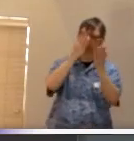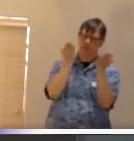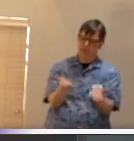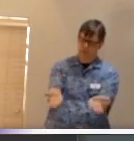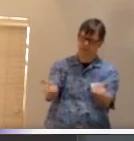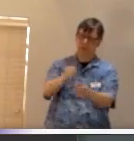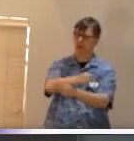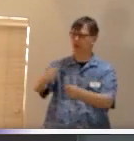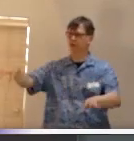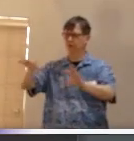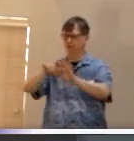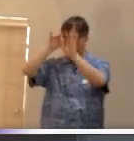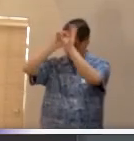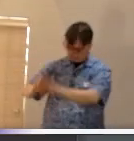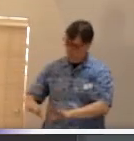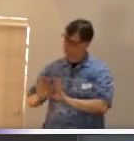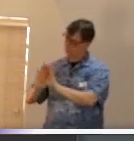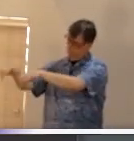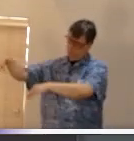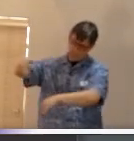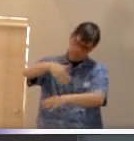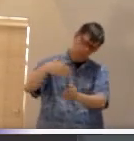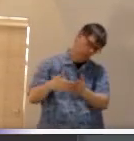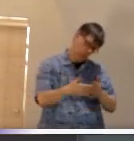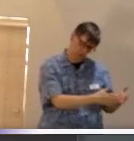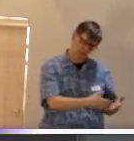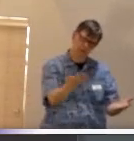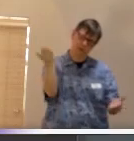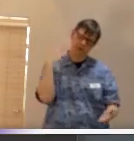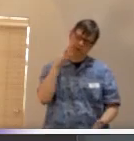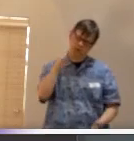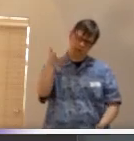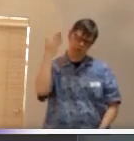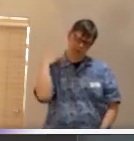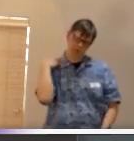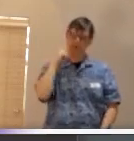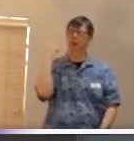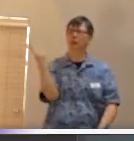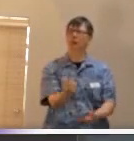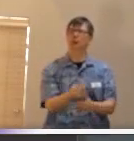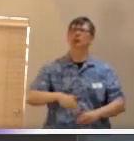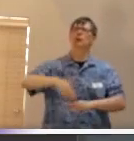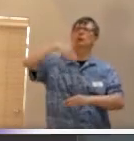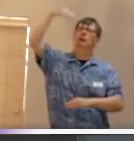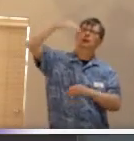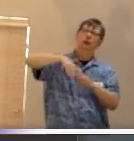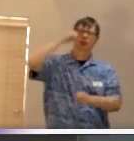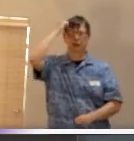away and to walk and move and have your being in the highest plane of consciousness beyond the